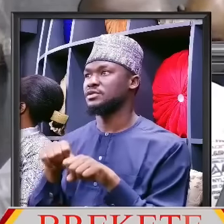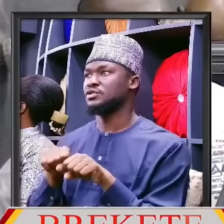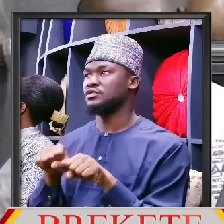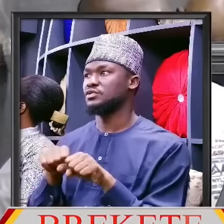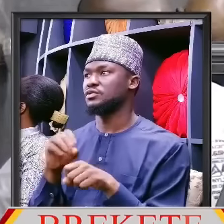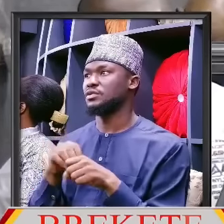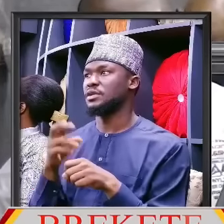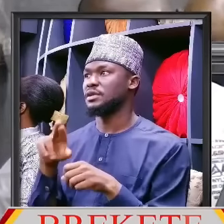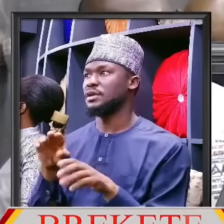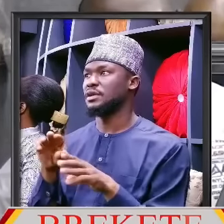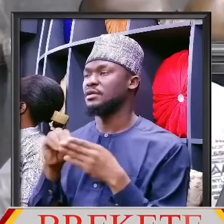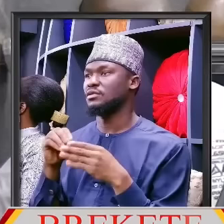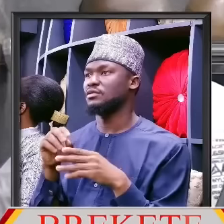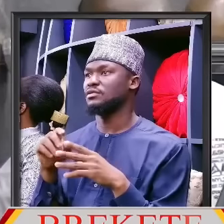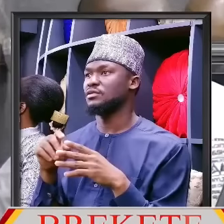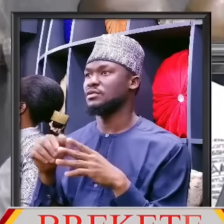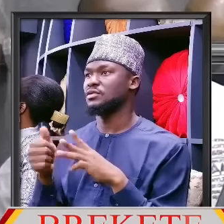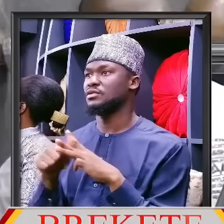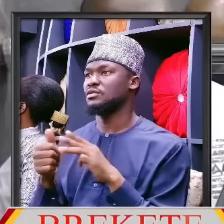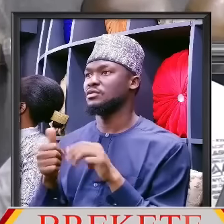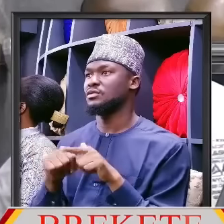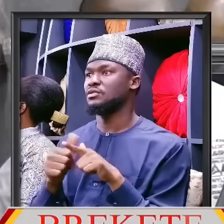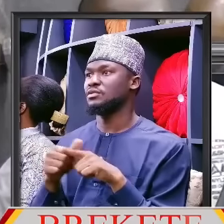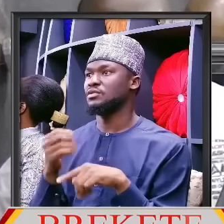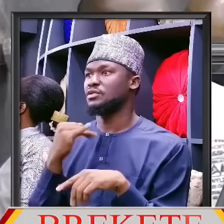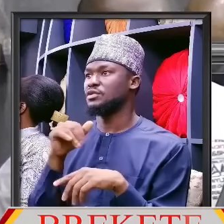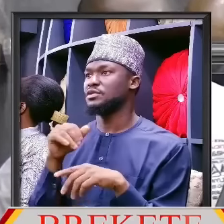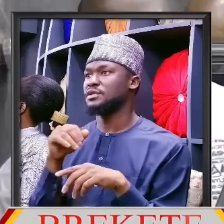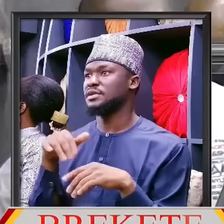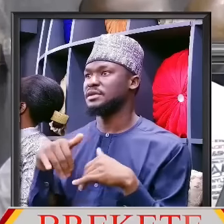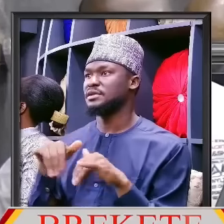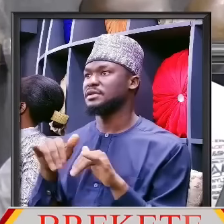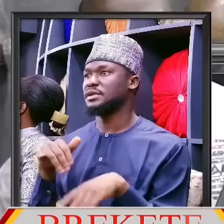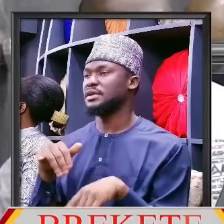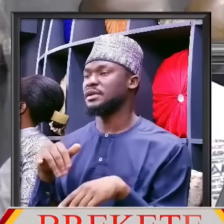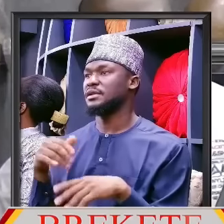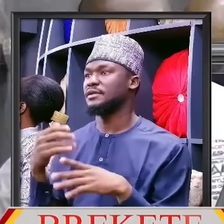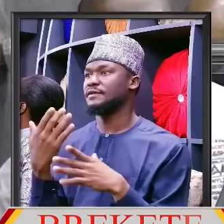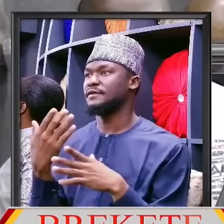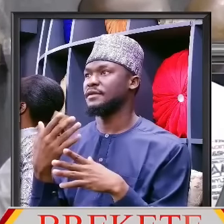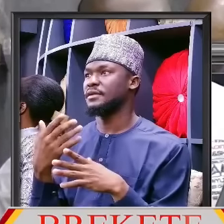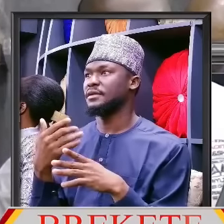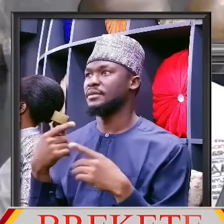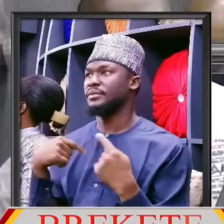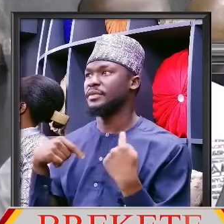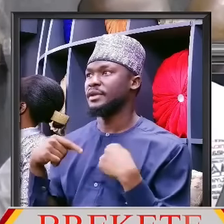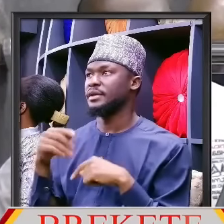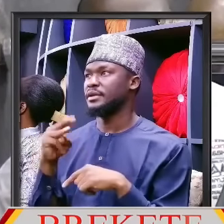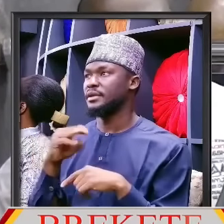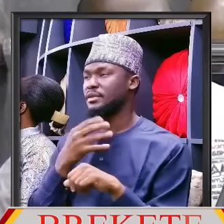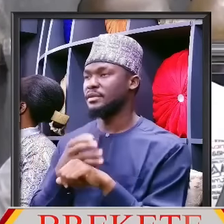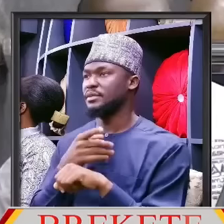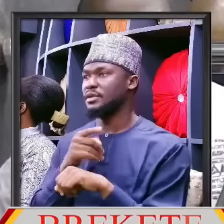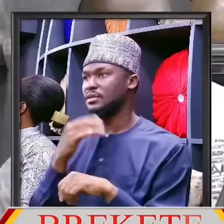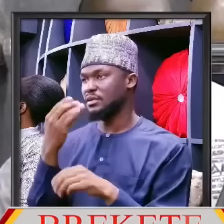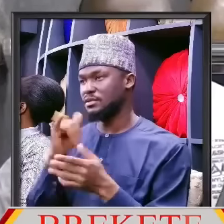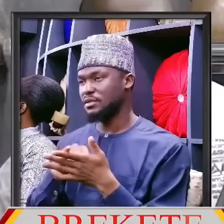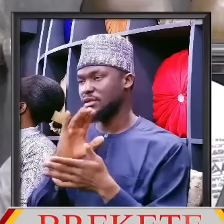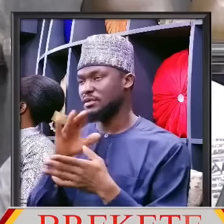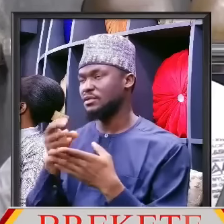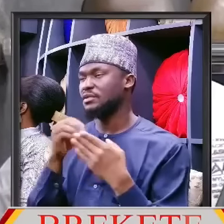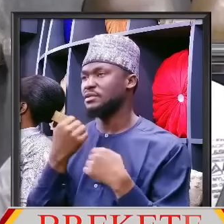for their toe, where the person never remove, it still they paying them. You understand? I beg you. I know say on our